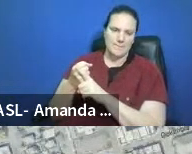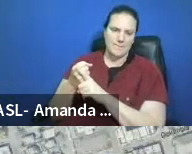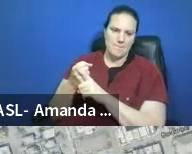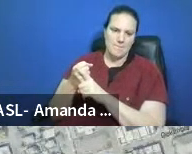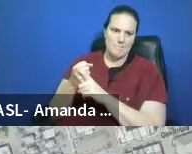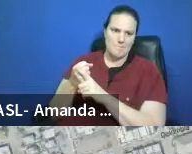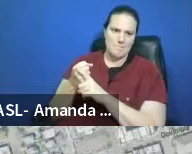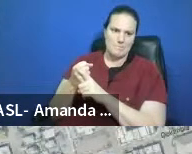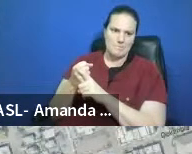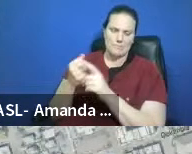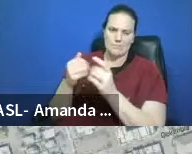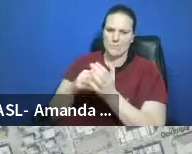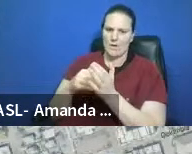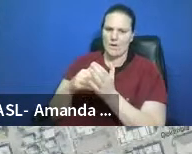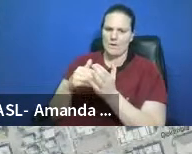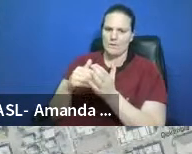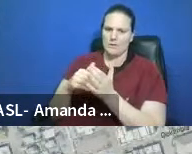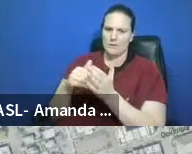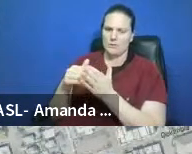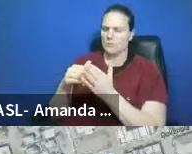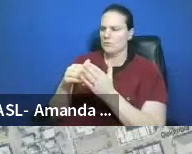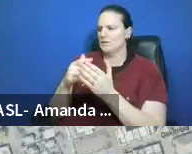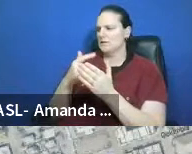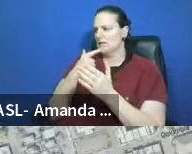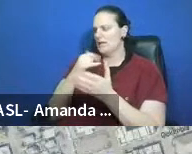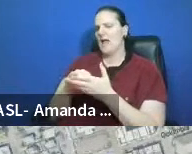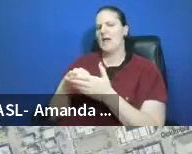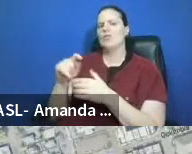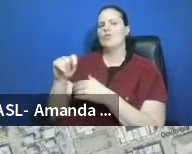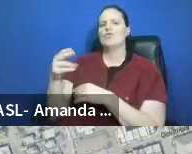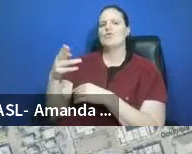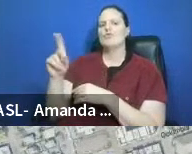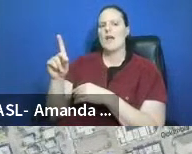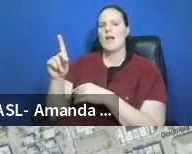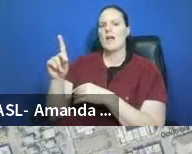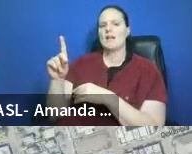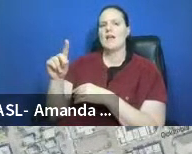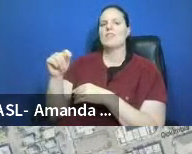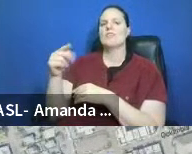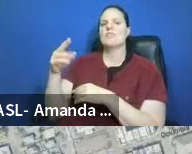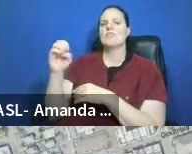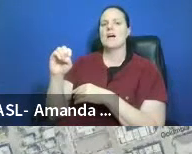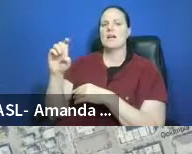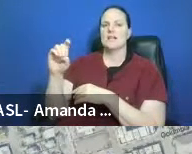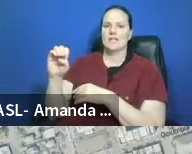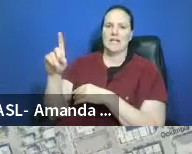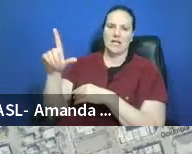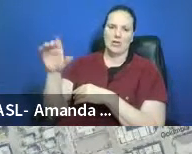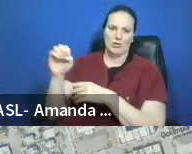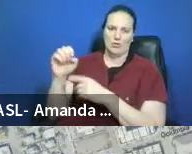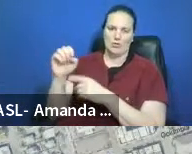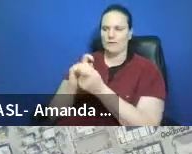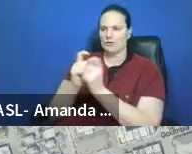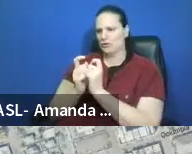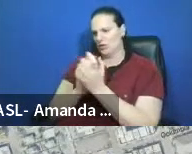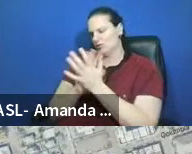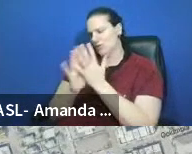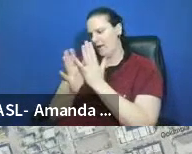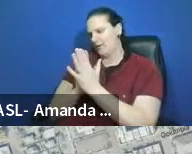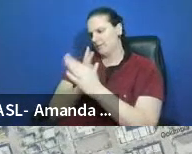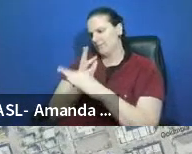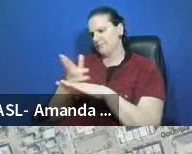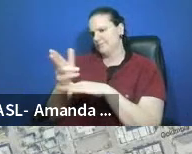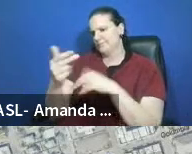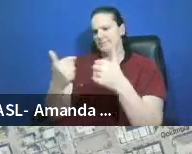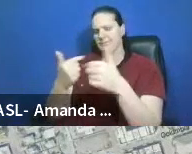And we've often referred to this as threading the needle, because we have to shift the traffic in